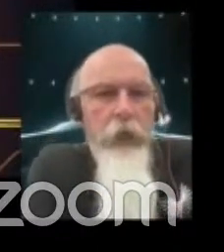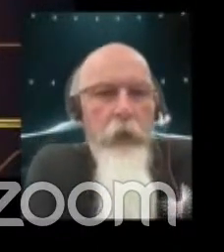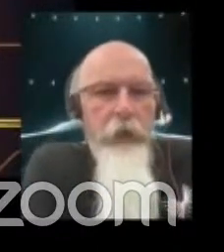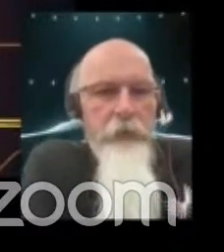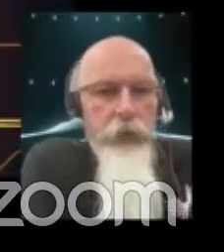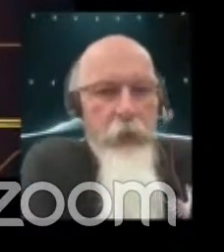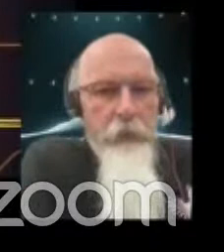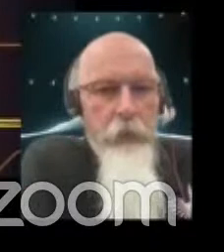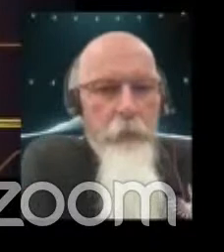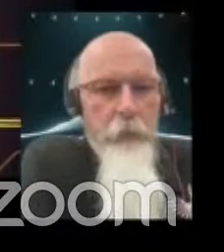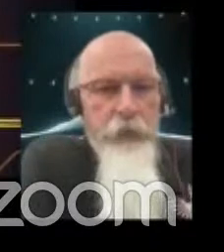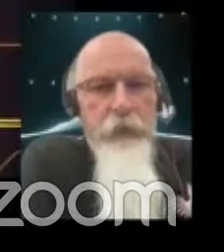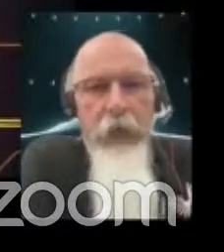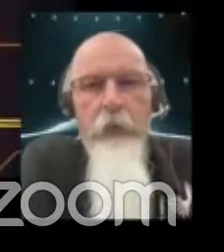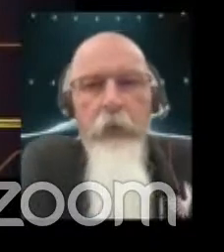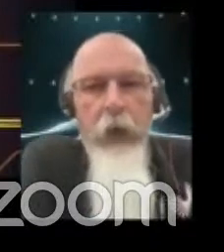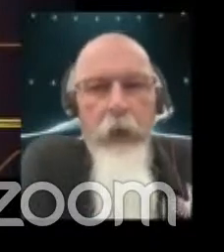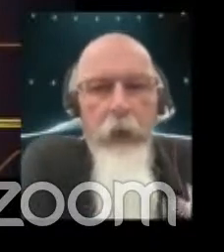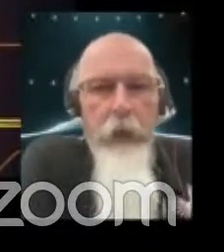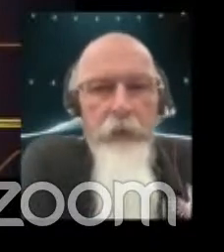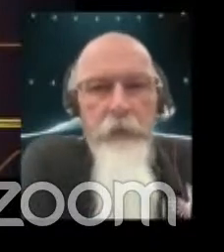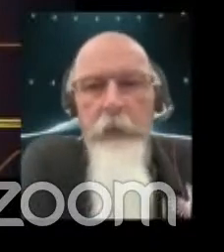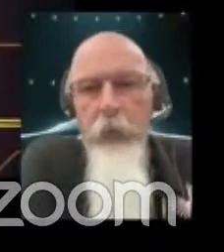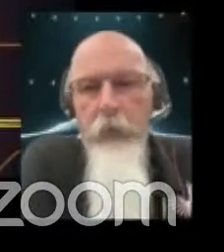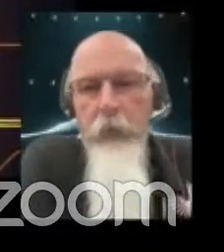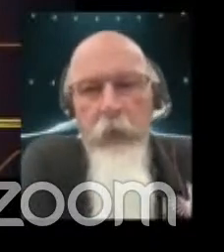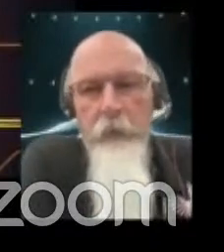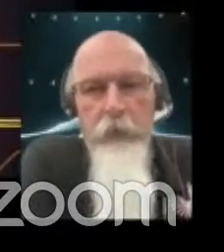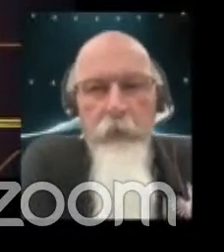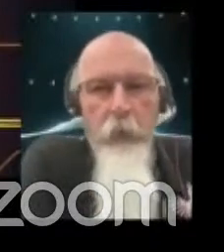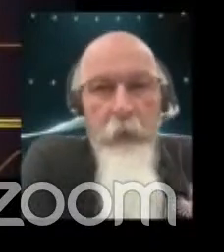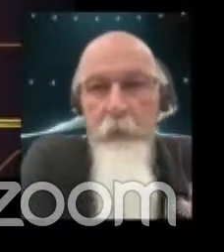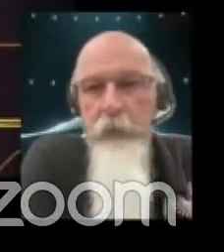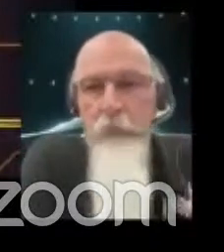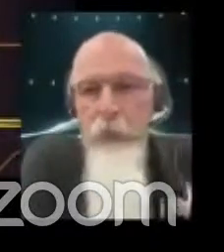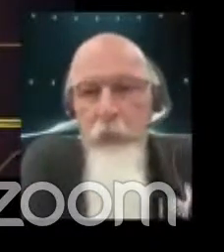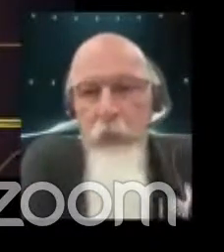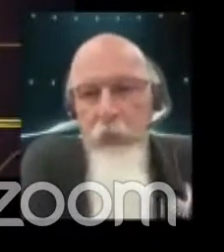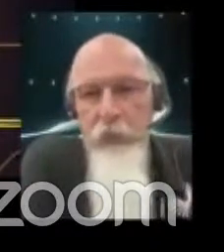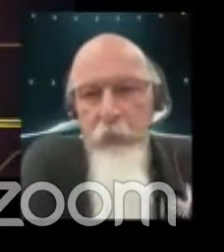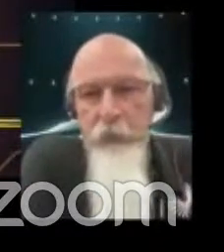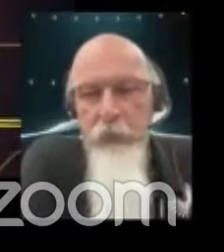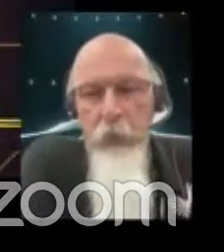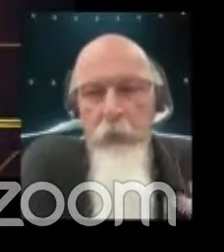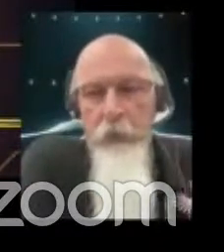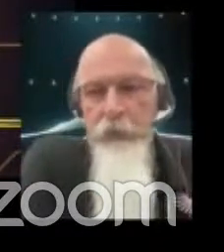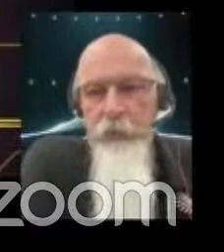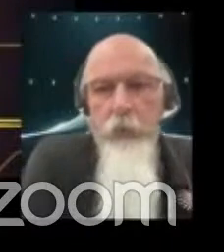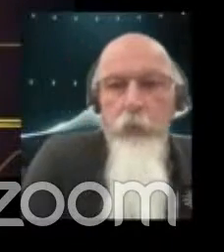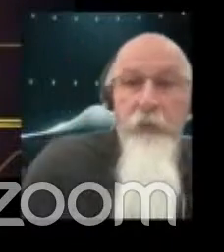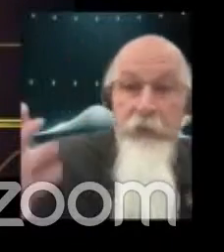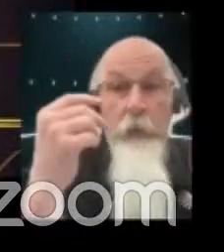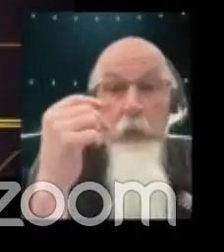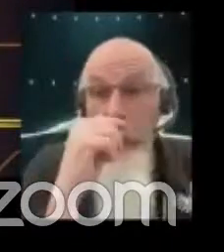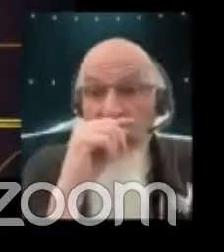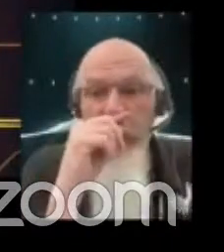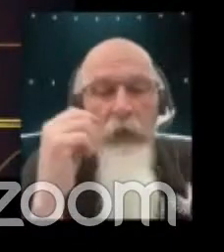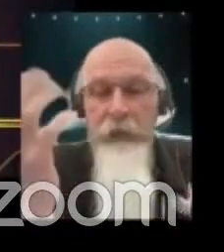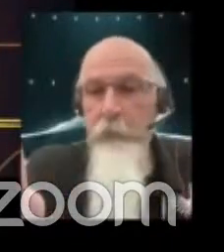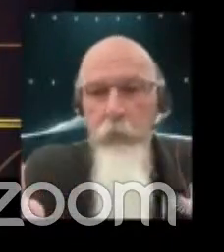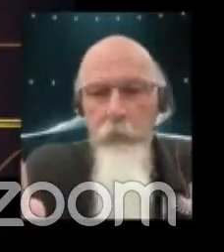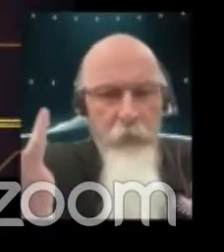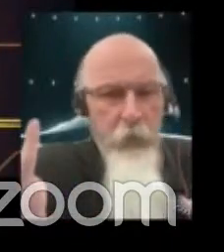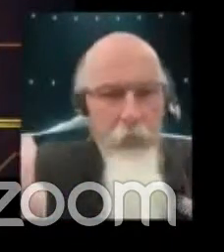narrow and we have General so narrow AI is really programmed to perform a limited range of predefined tasks so perfect example